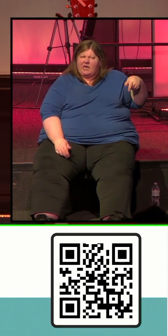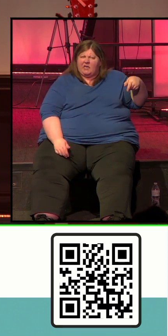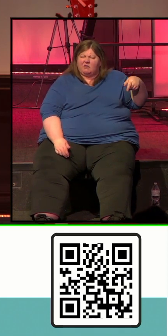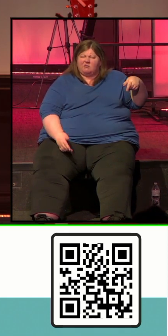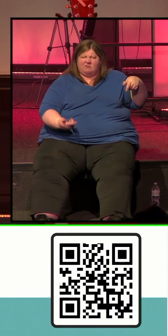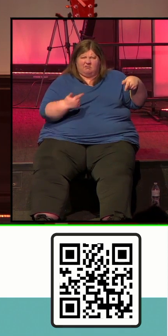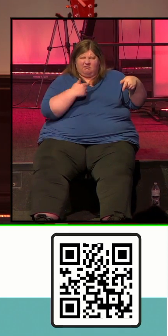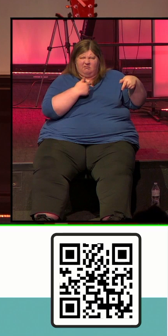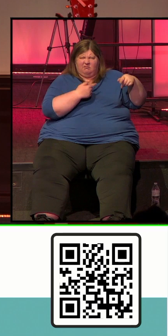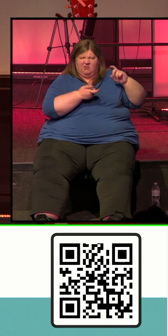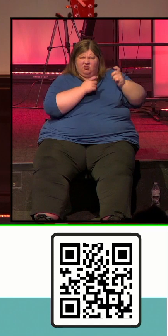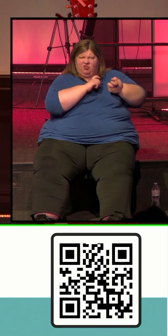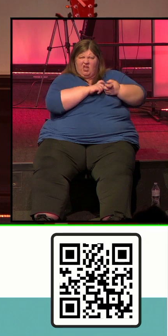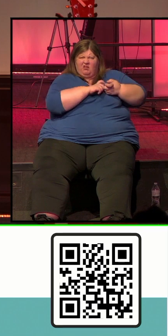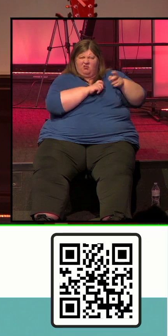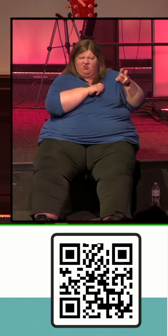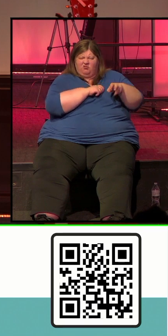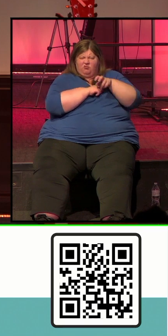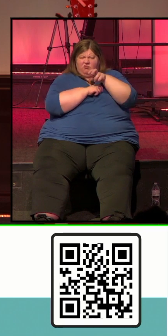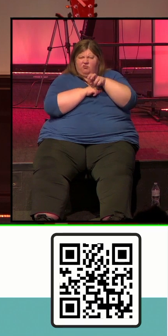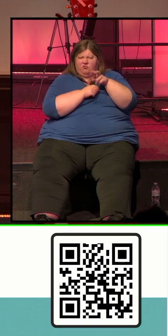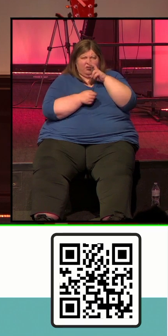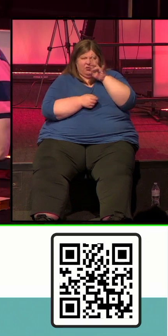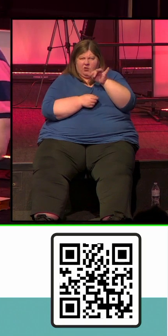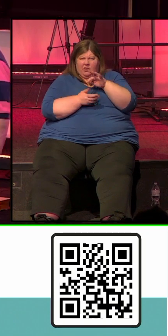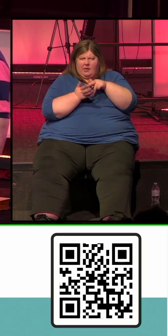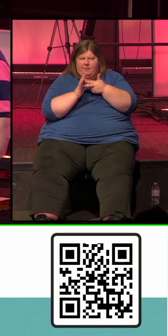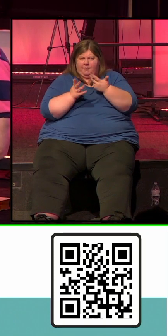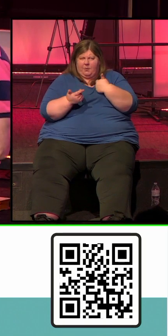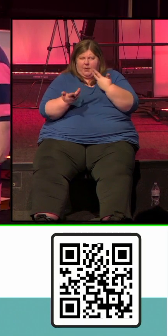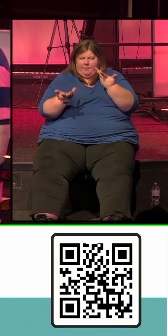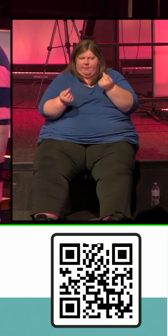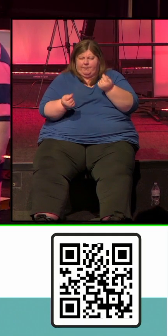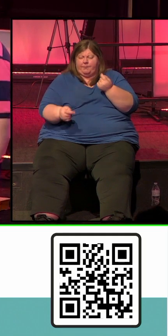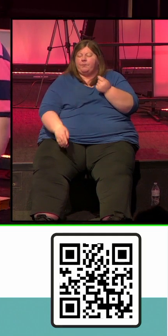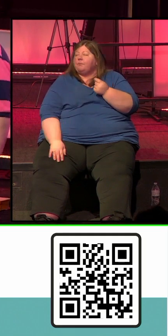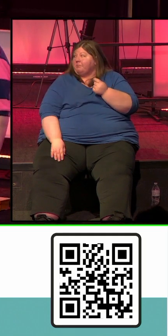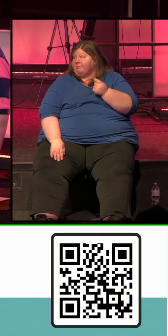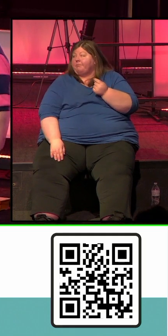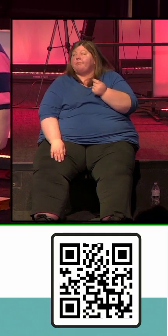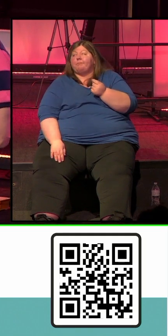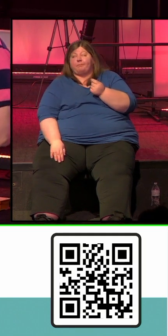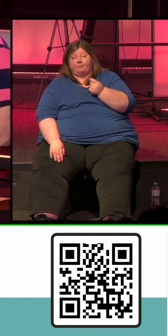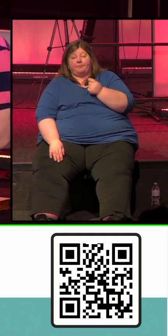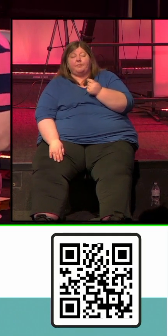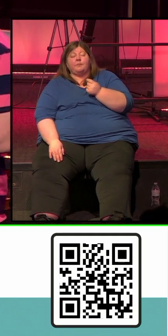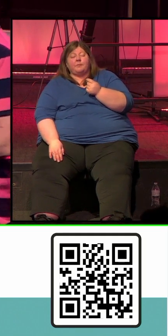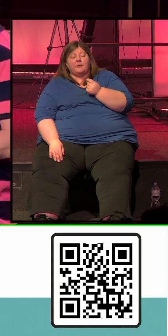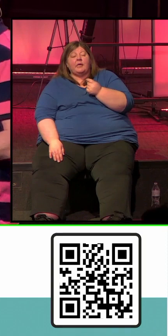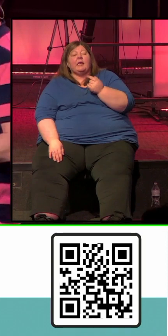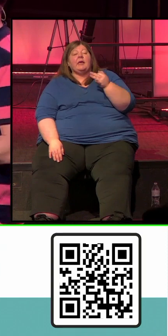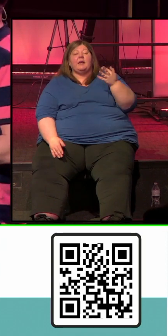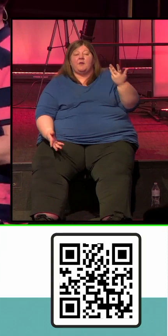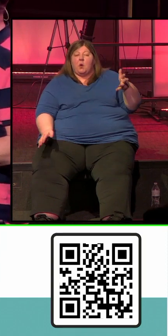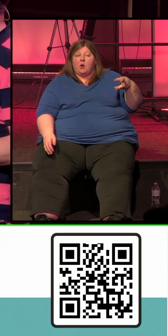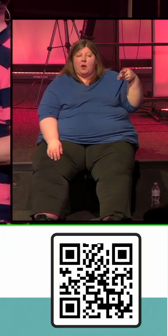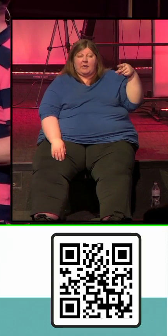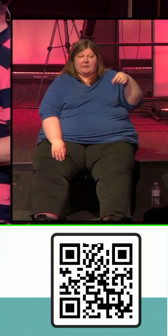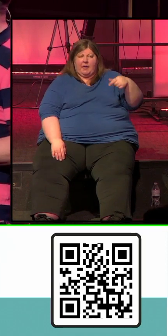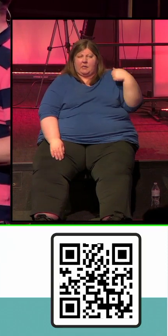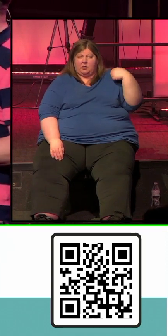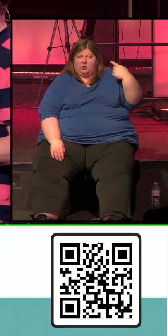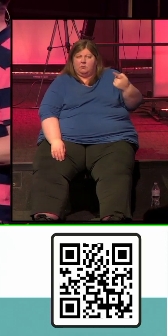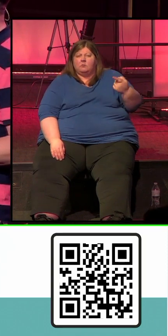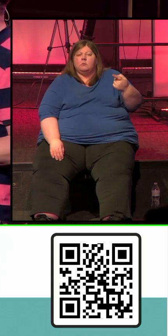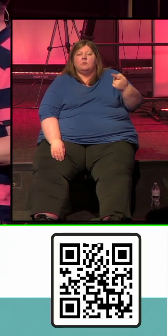this mean, this transition to a friendship model? What does that mean for you? Can you answer that? Yeah, absolutely. So if you do already sponsor,